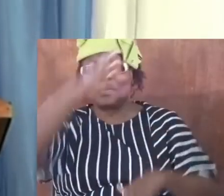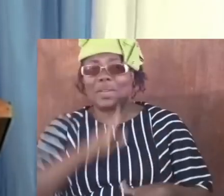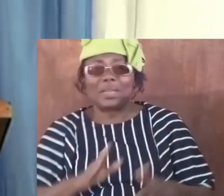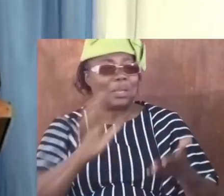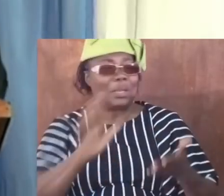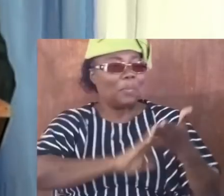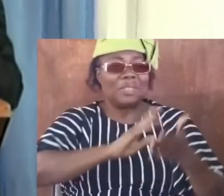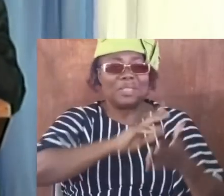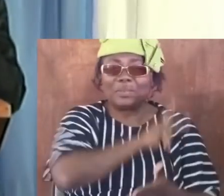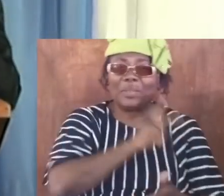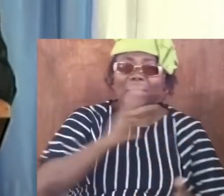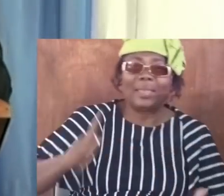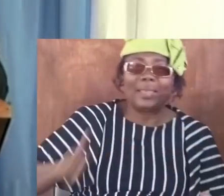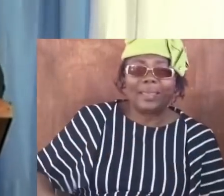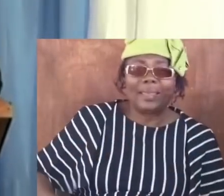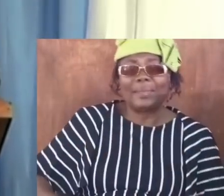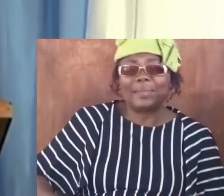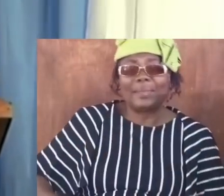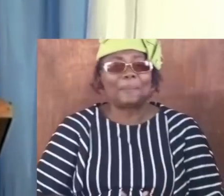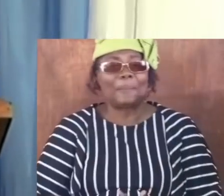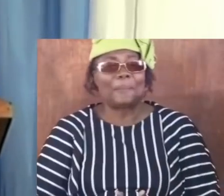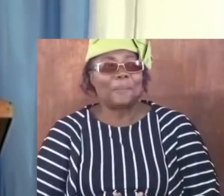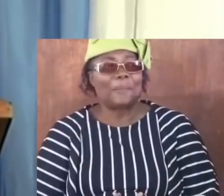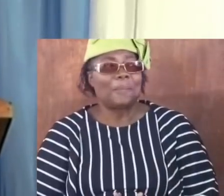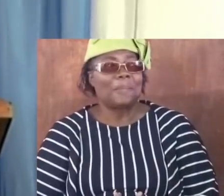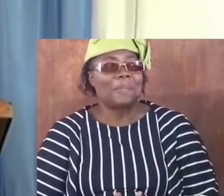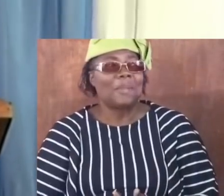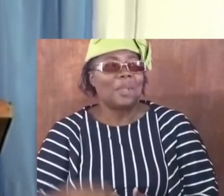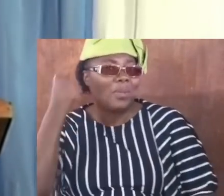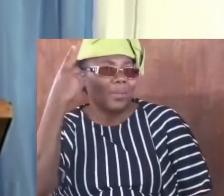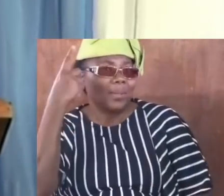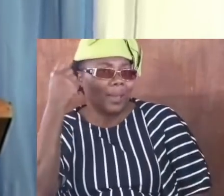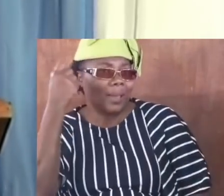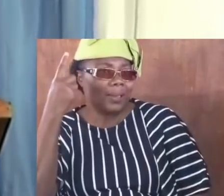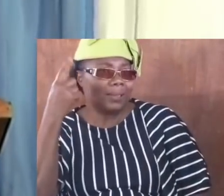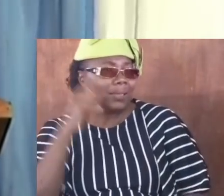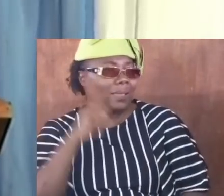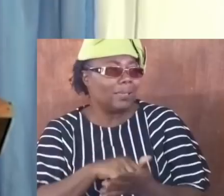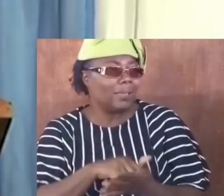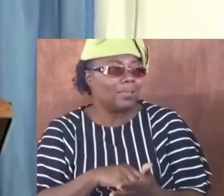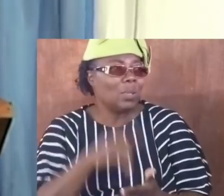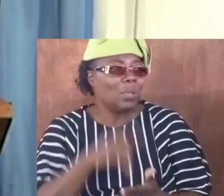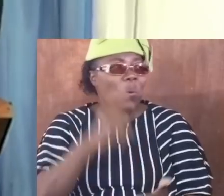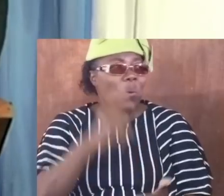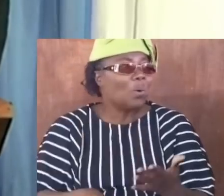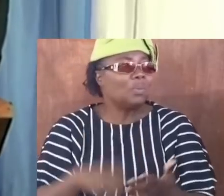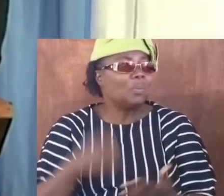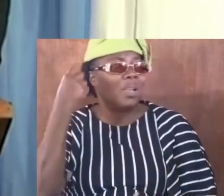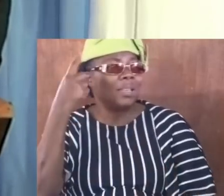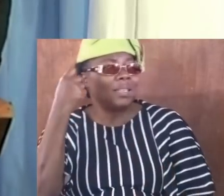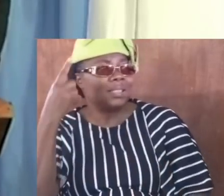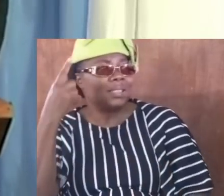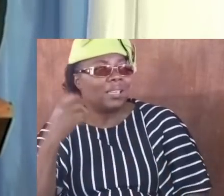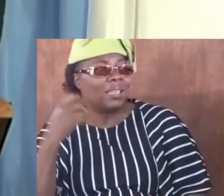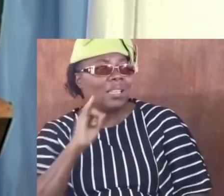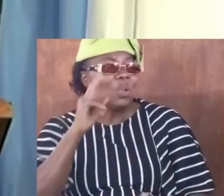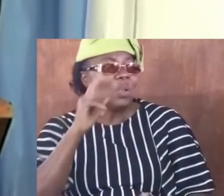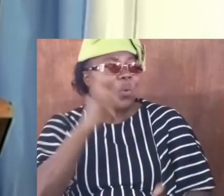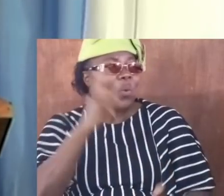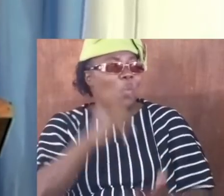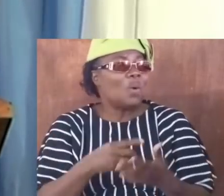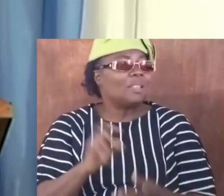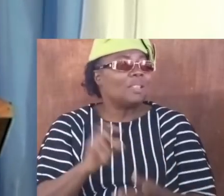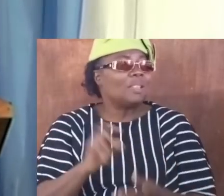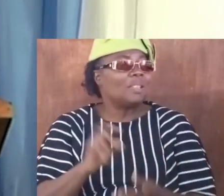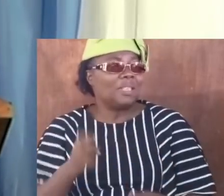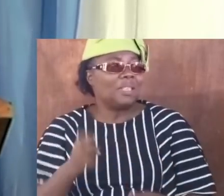of the King. And although we can't understand it, what we understand is that whatever is happening, we ought